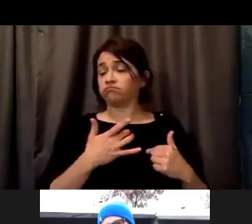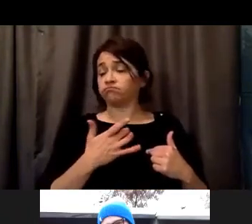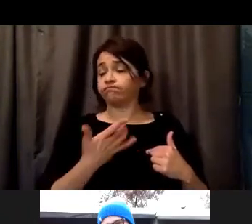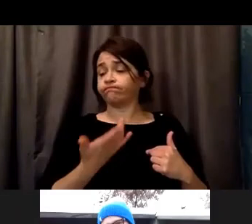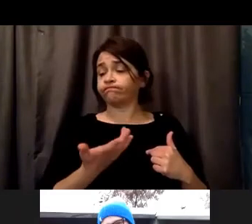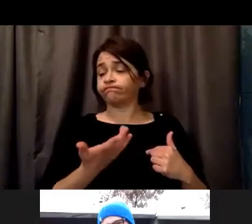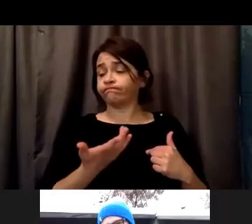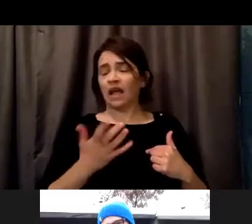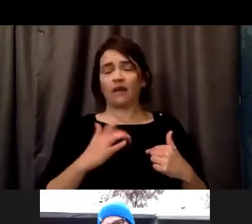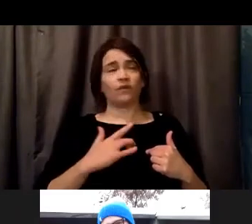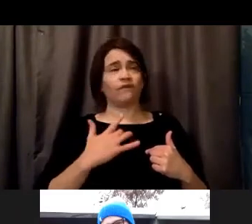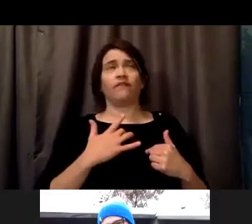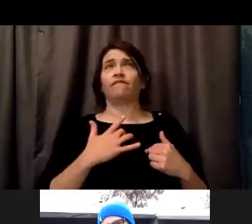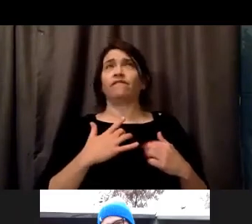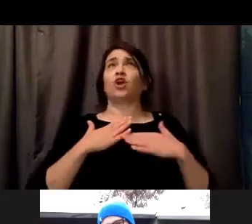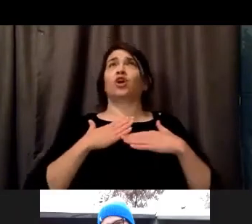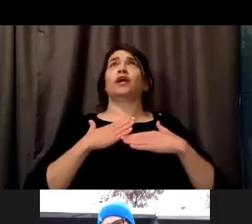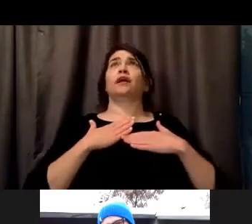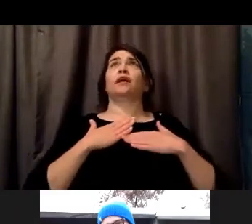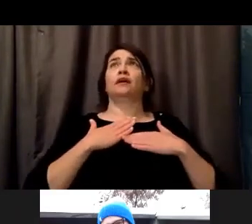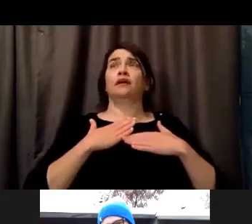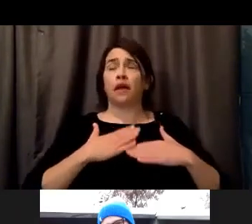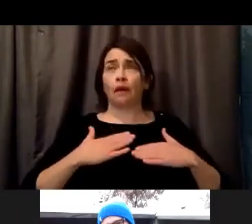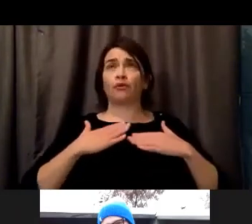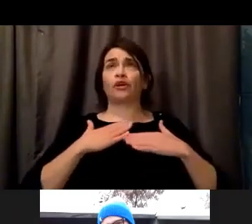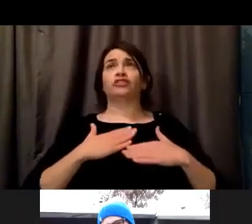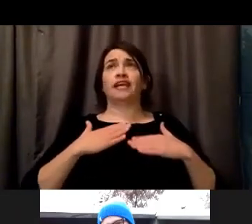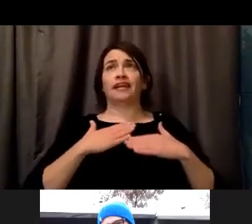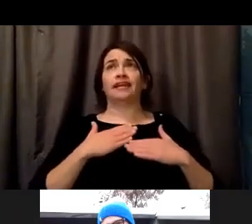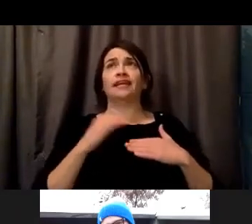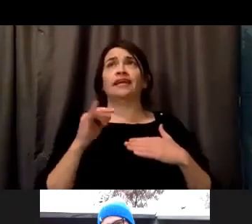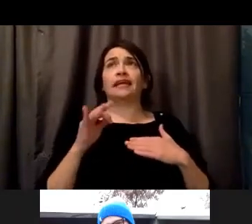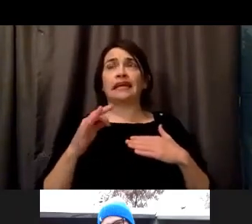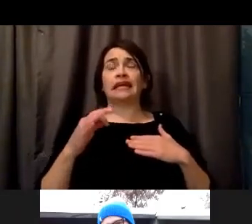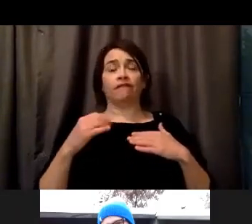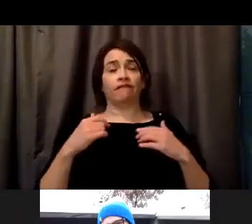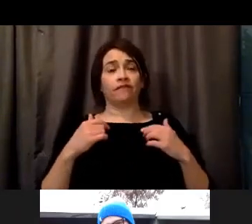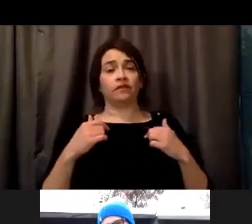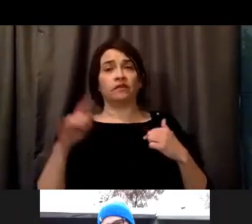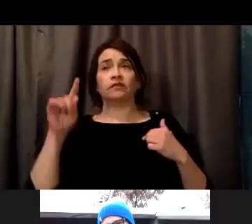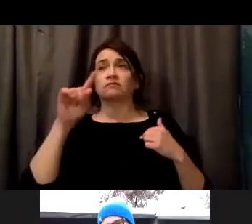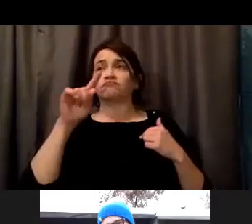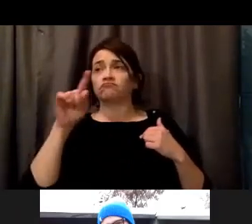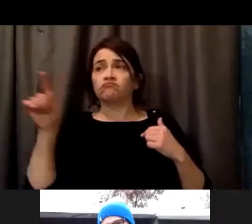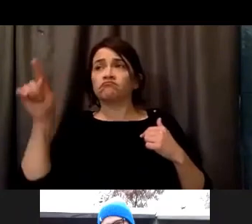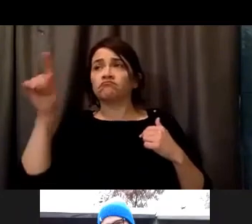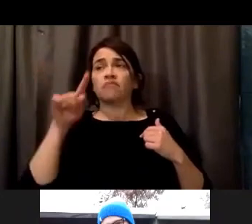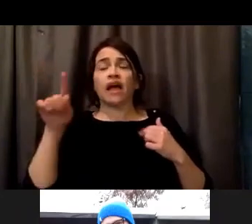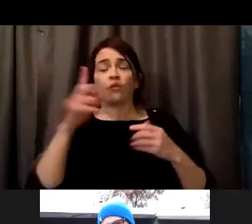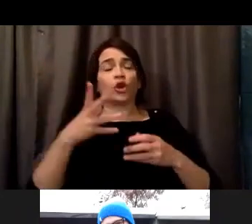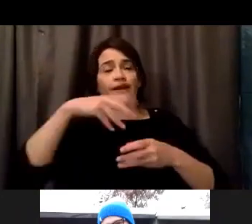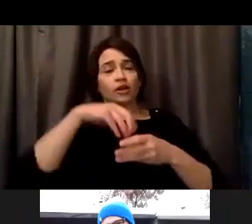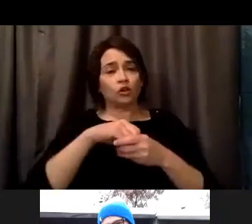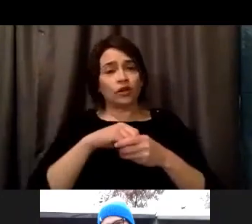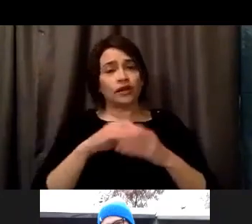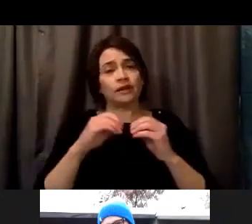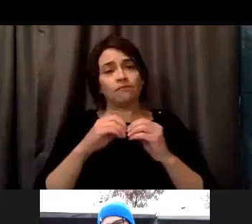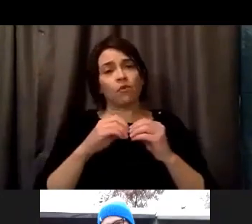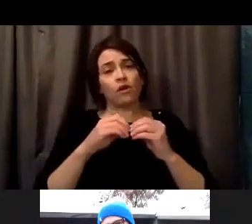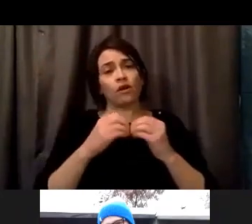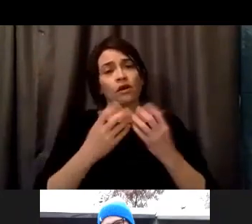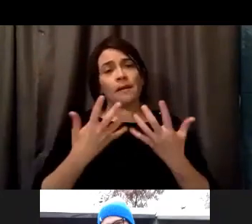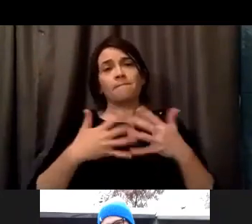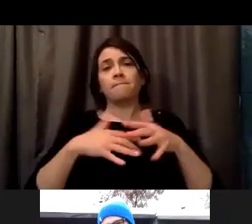more appreciated than to be included in more mainstream events and in